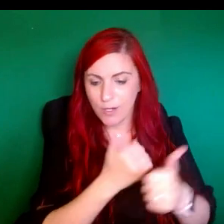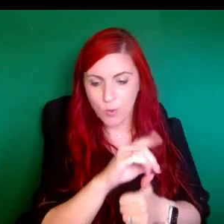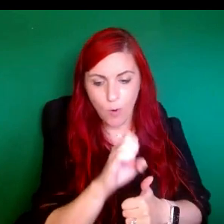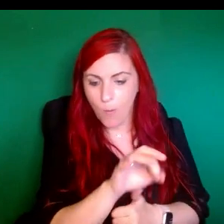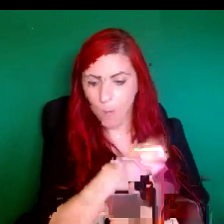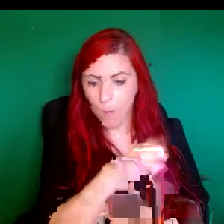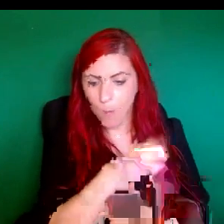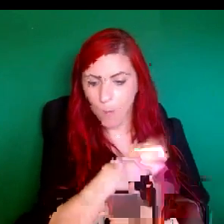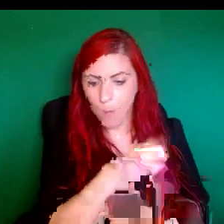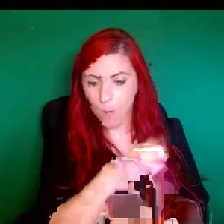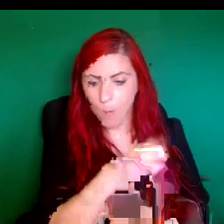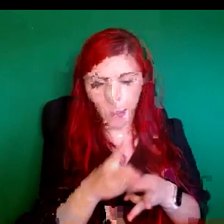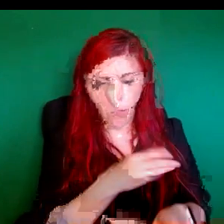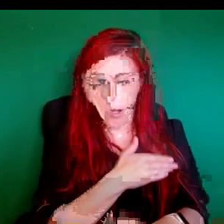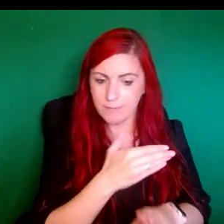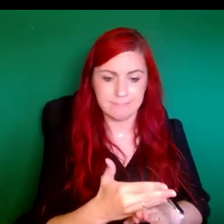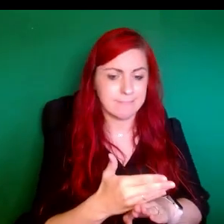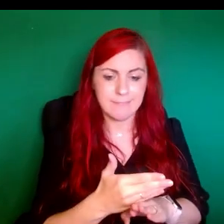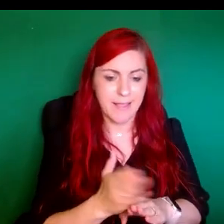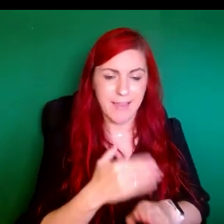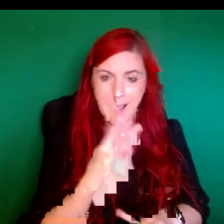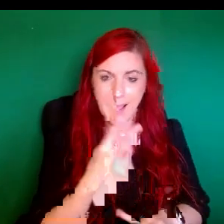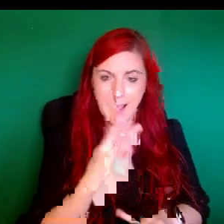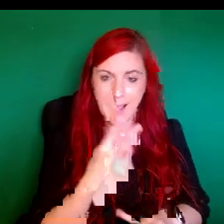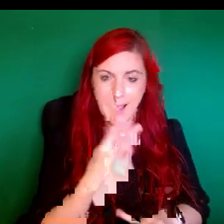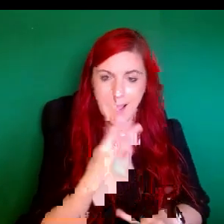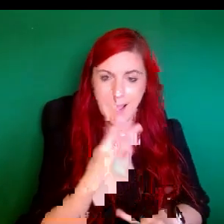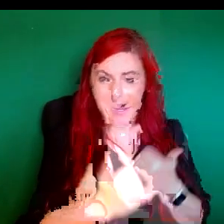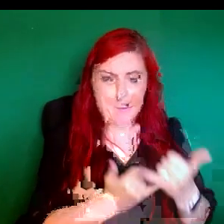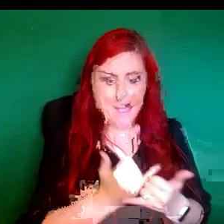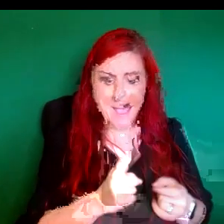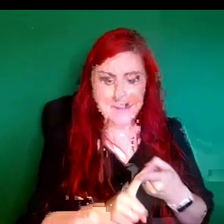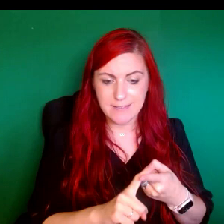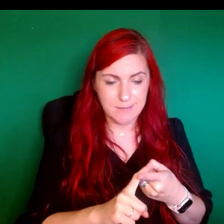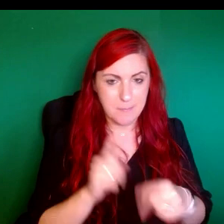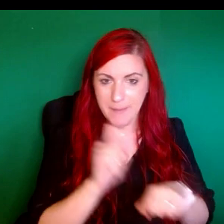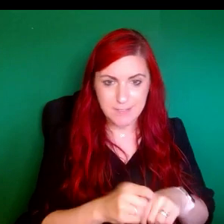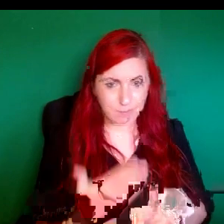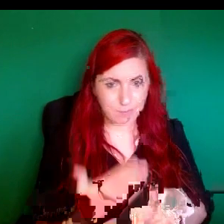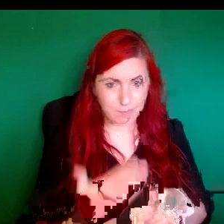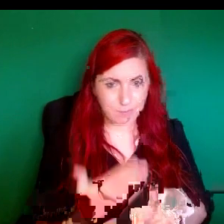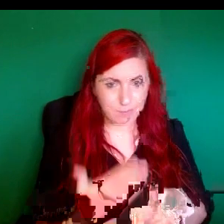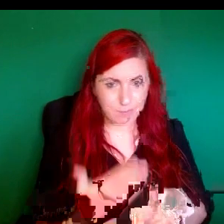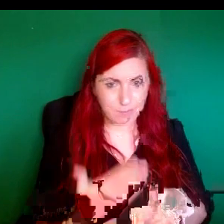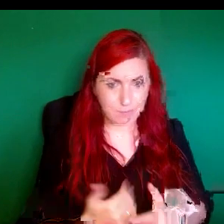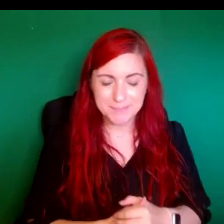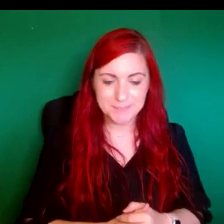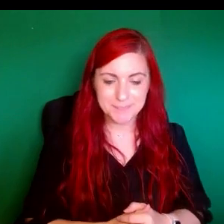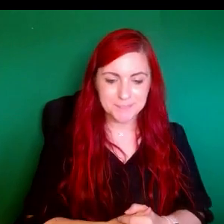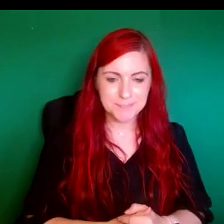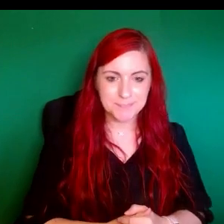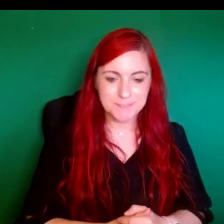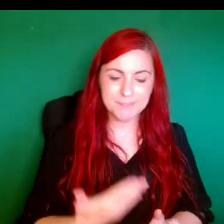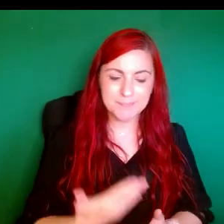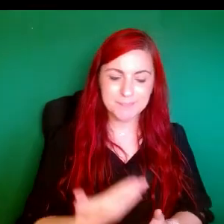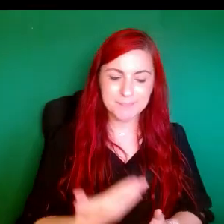For having me, and to COPE Galway for all of them over the last year and for